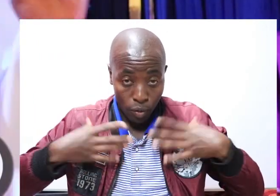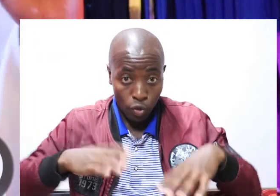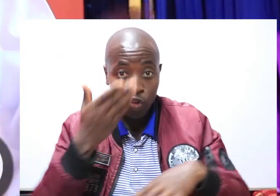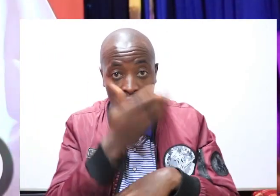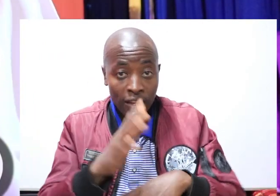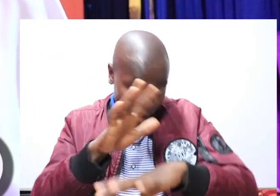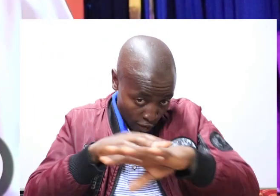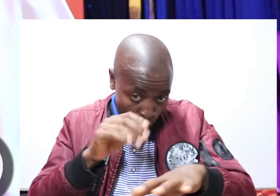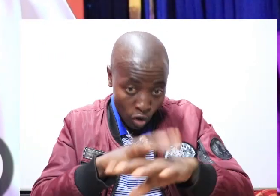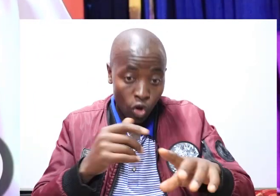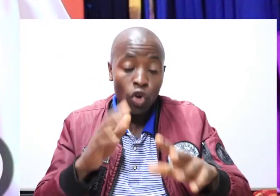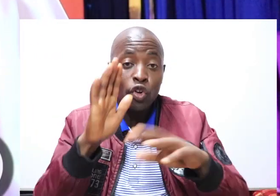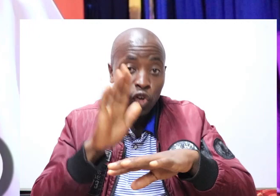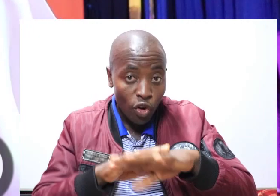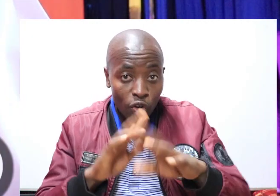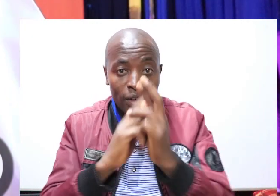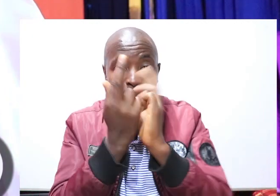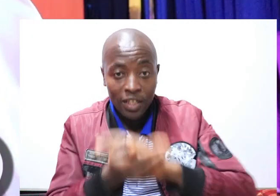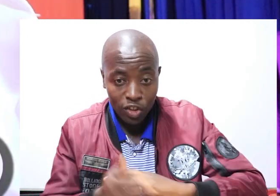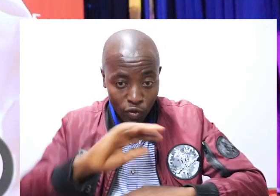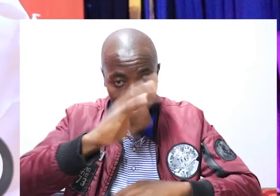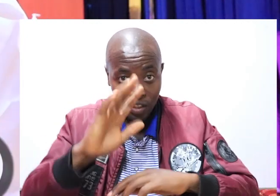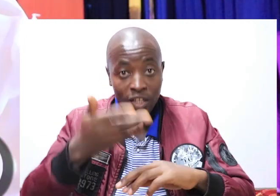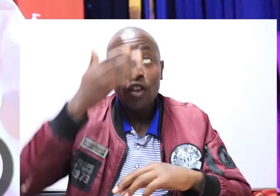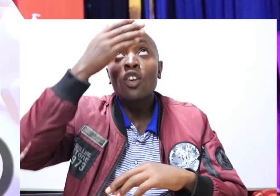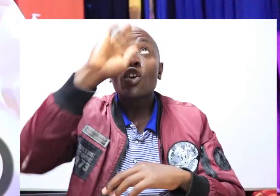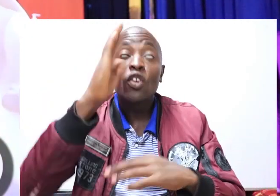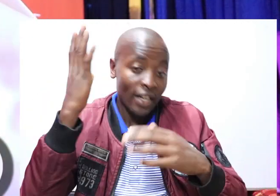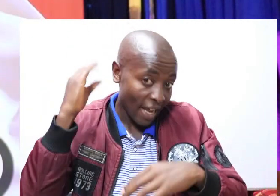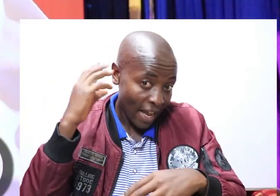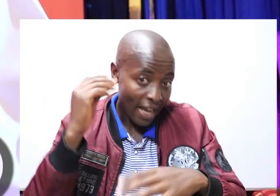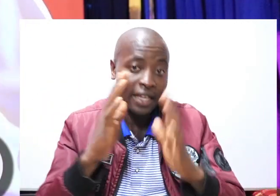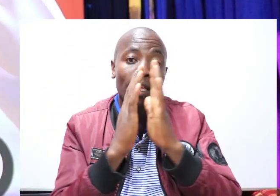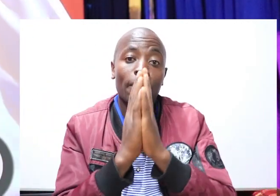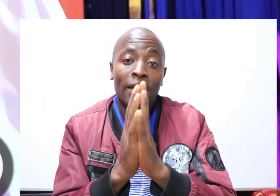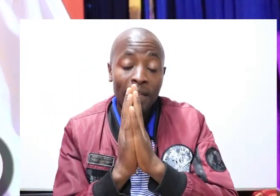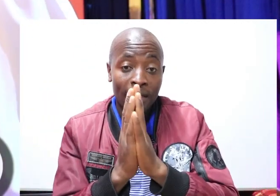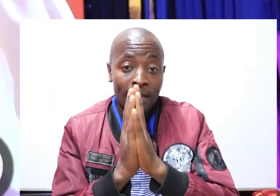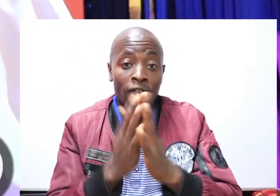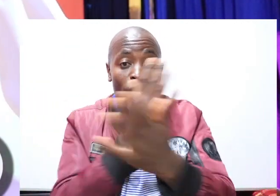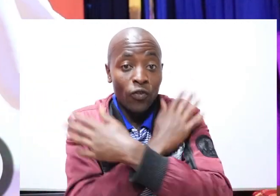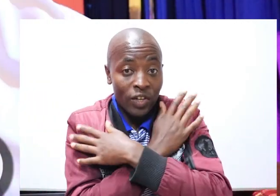he called upon repentance of this city, and God heard their prayers.